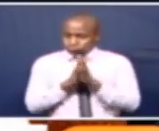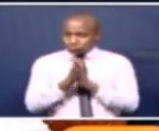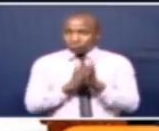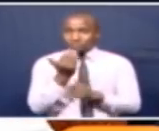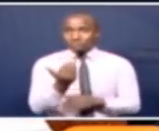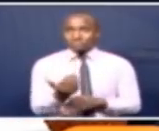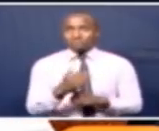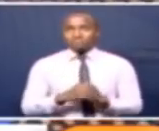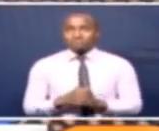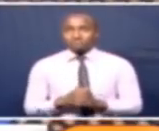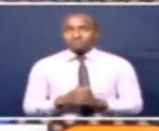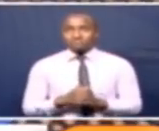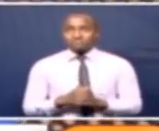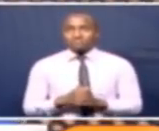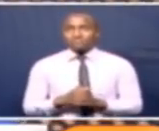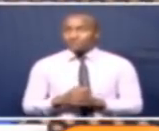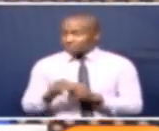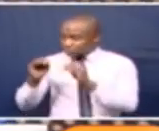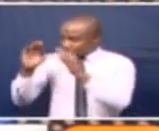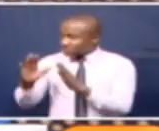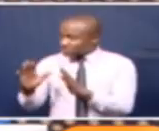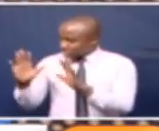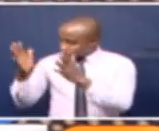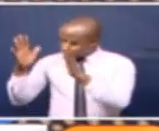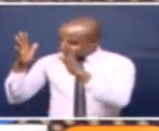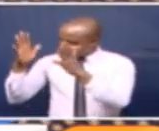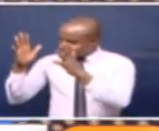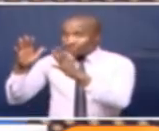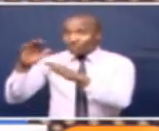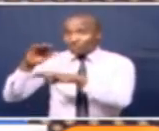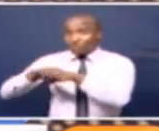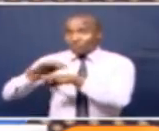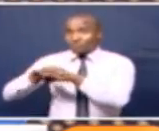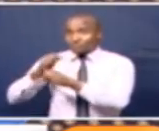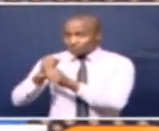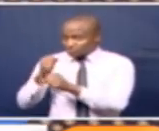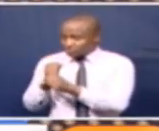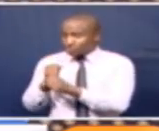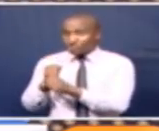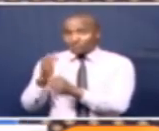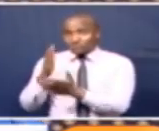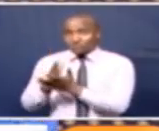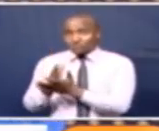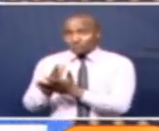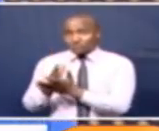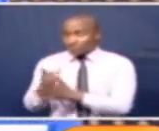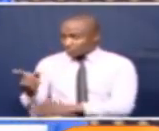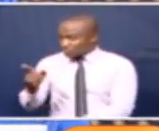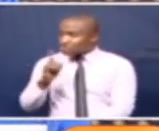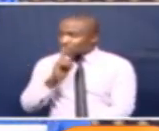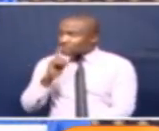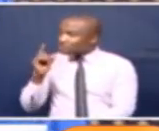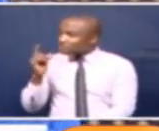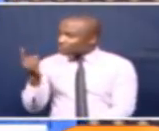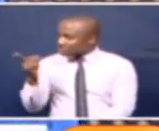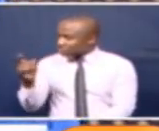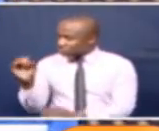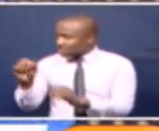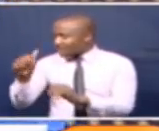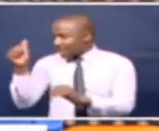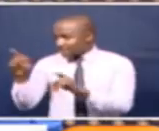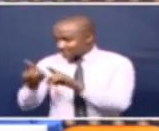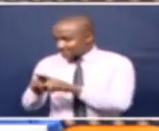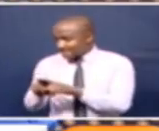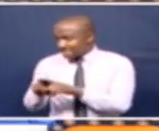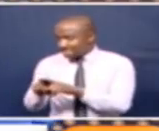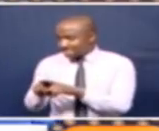And congratulations indeed to the teachers. Good job. I mean, they really, really, really did. And you're saying it's not only to you, but to the other pupils